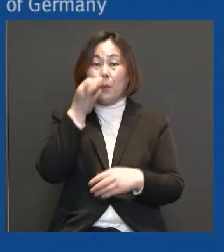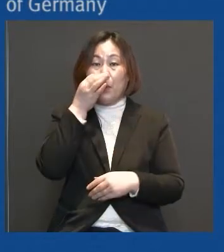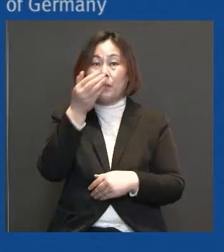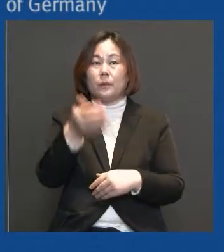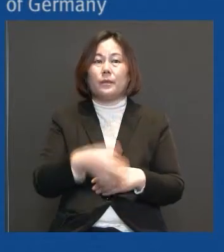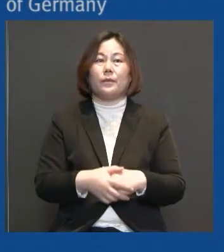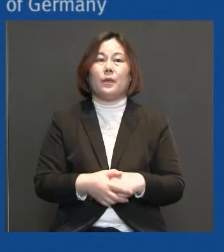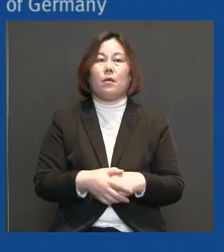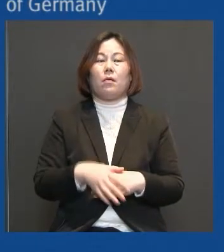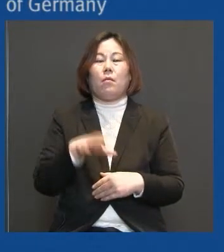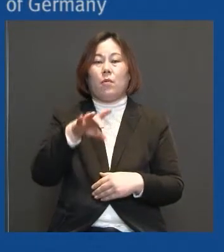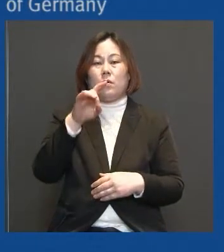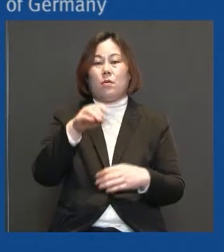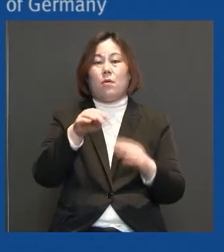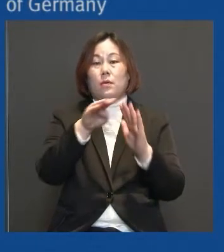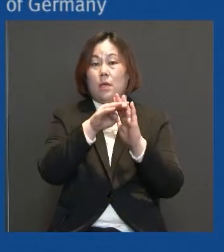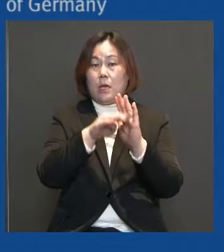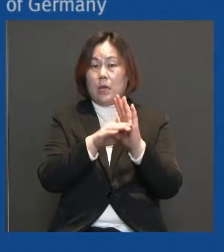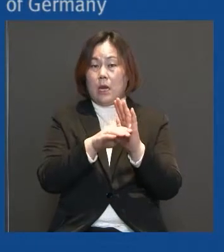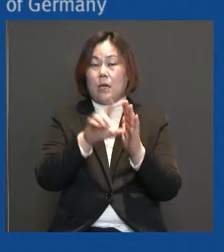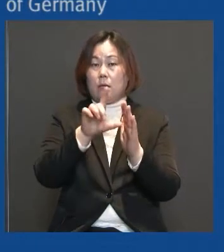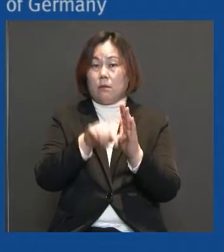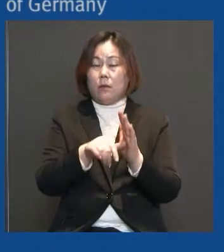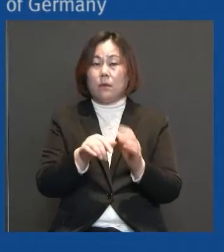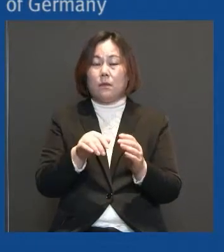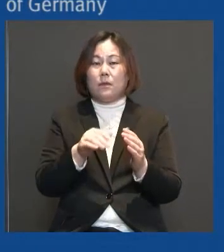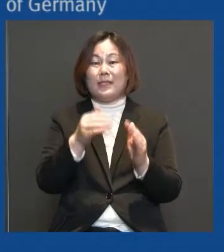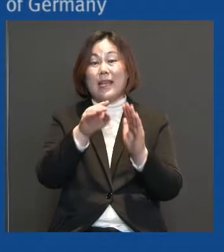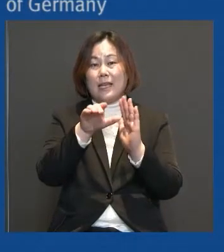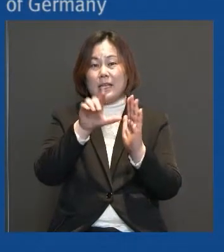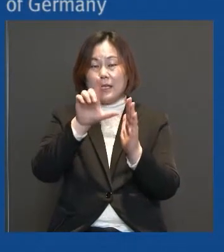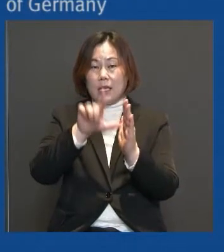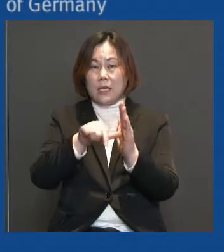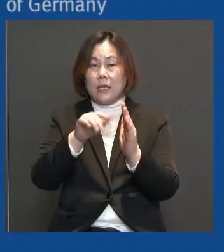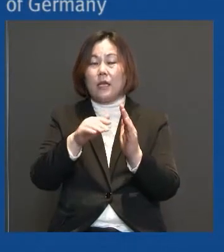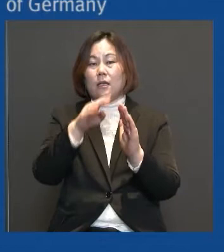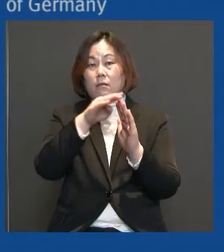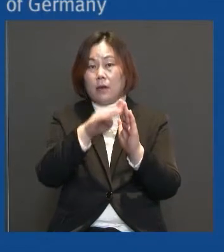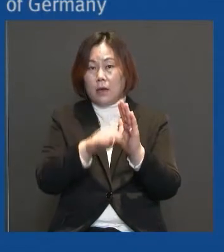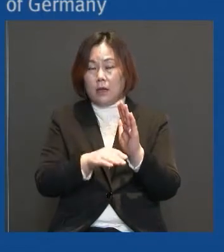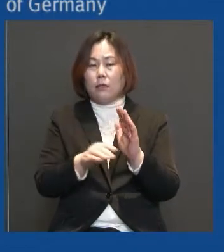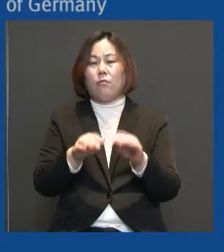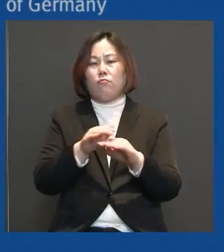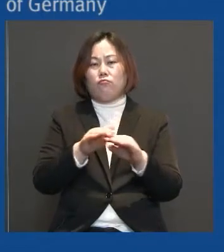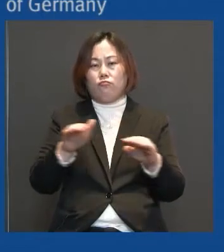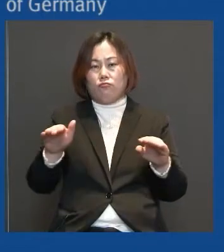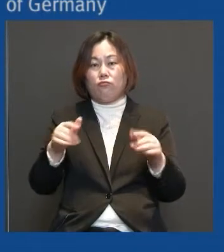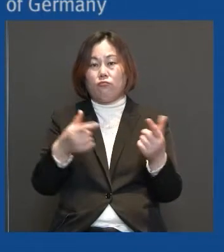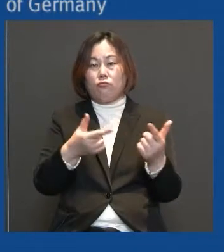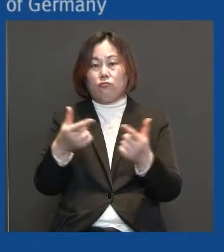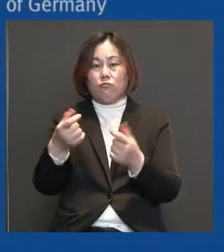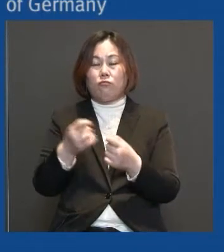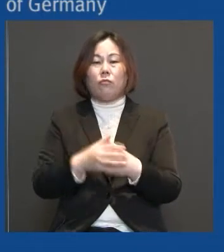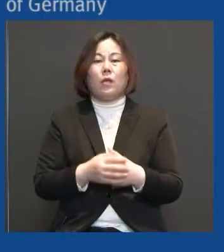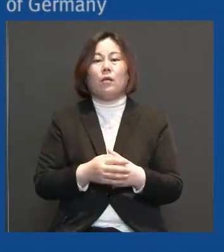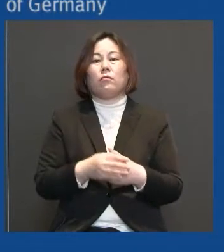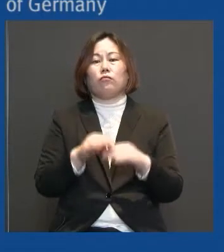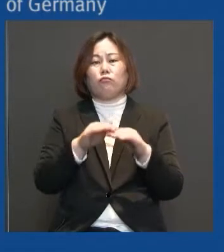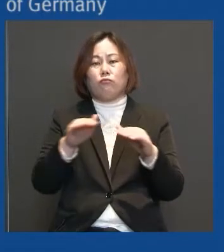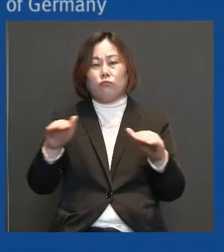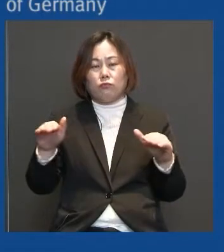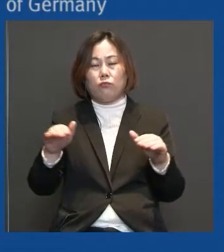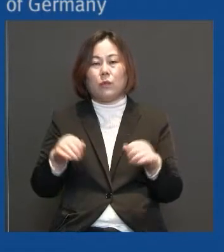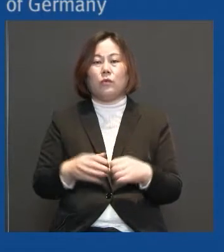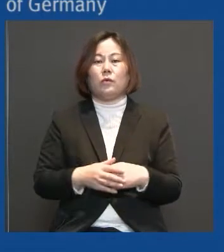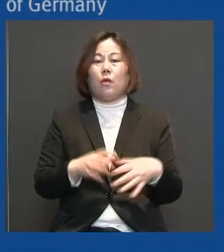and peaceful coexistence of all generations, because we believe that only this equity and coexistence in solidarity and harmony will bring